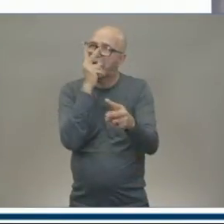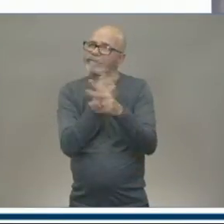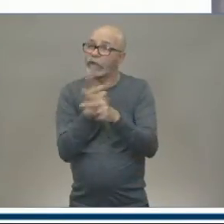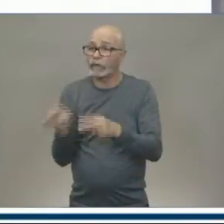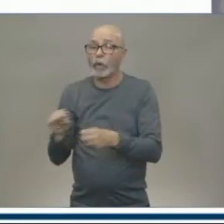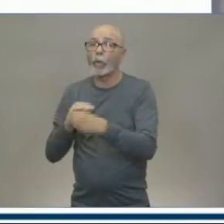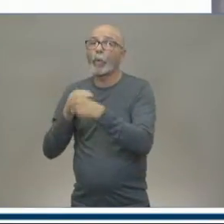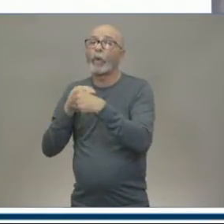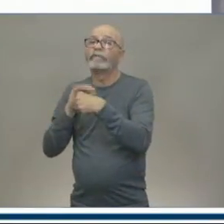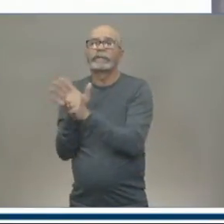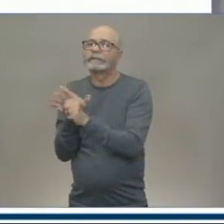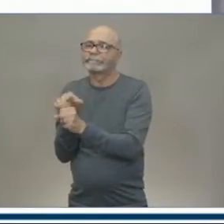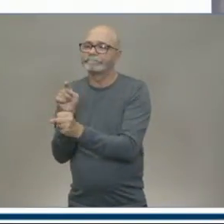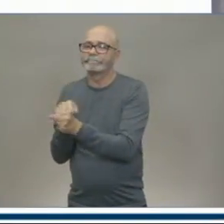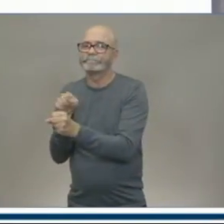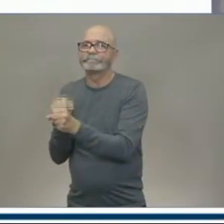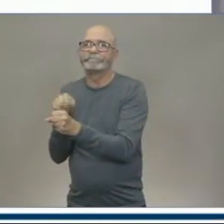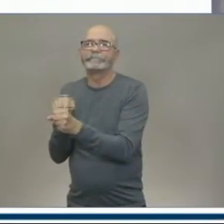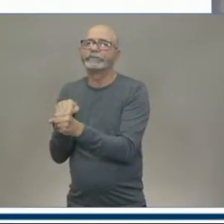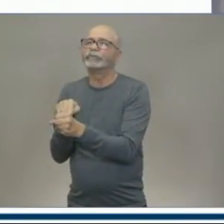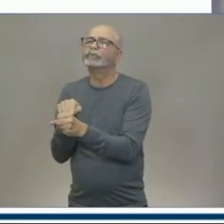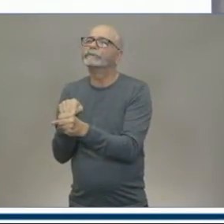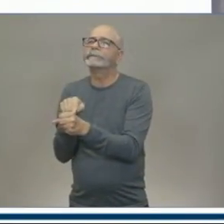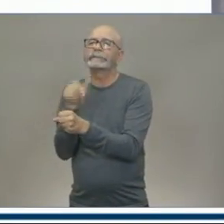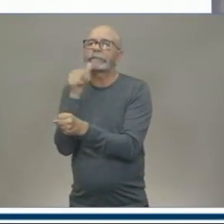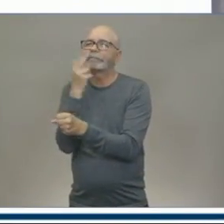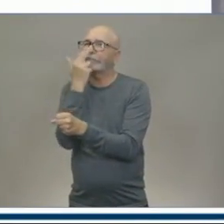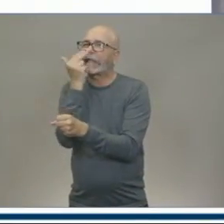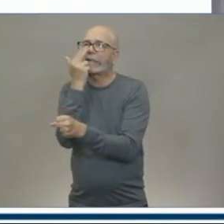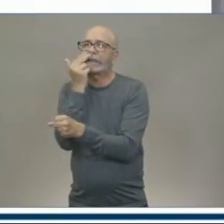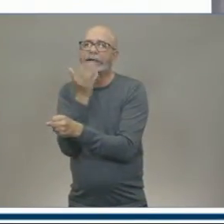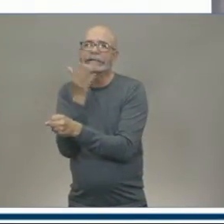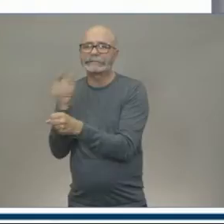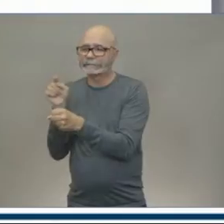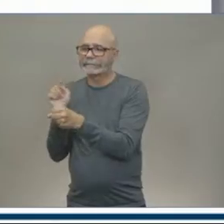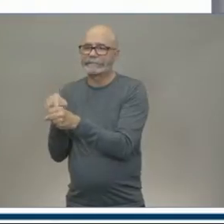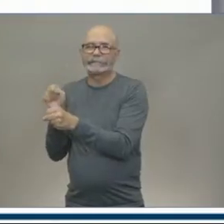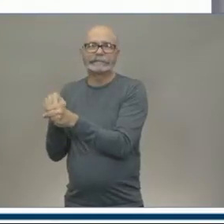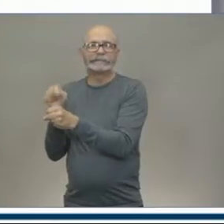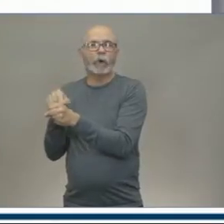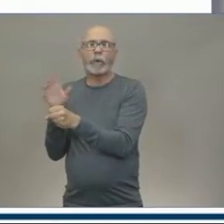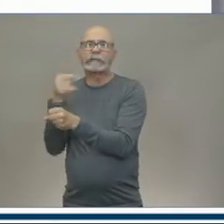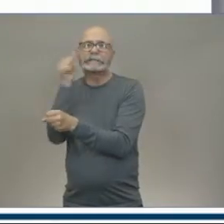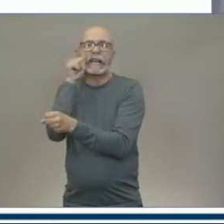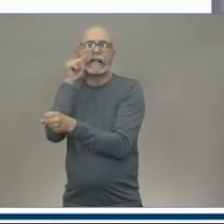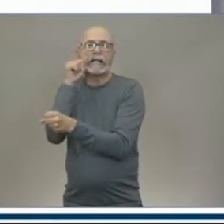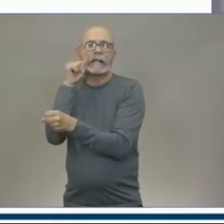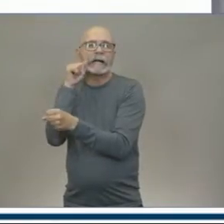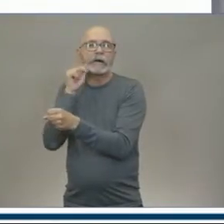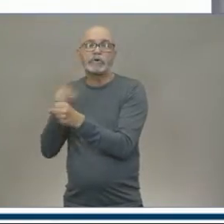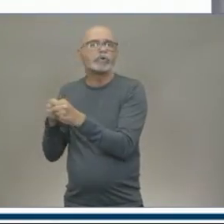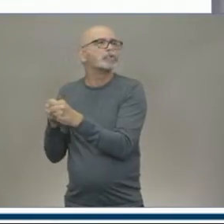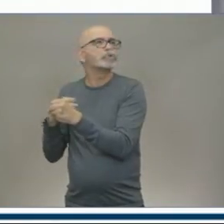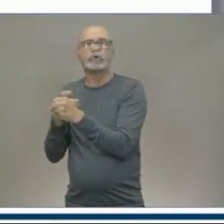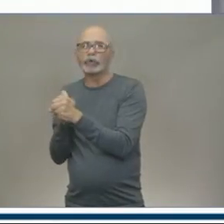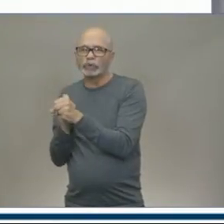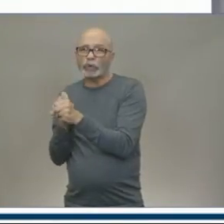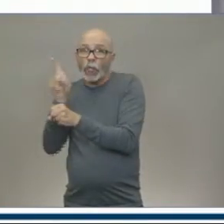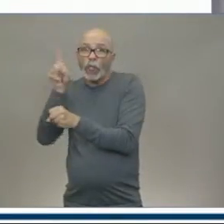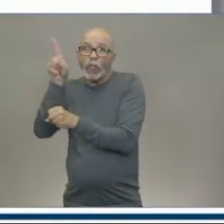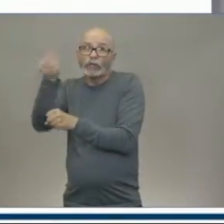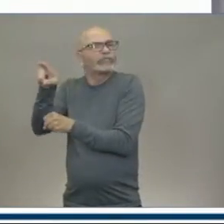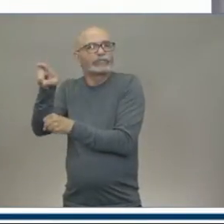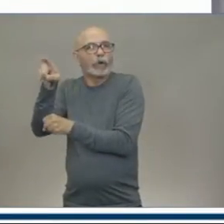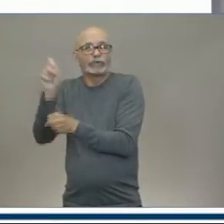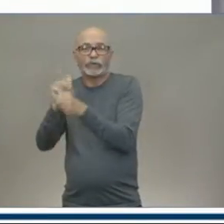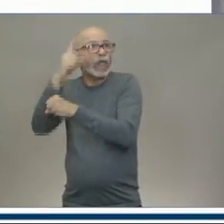and it's strong, and the moment we show weakness, it will take hold and creep into our communities.